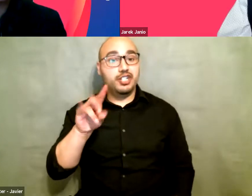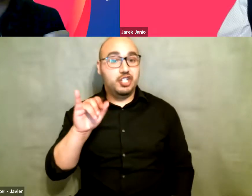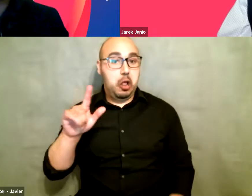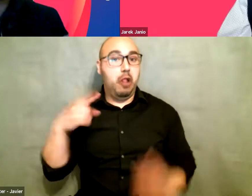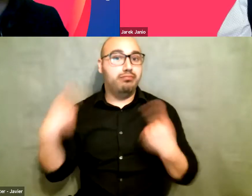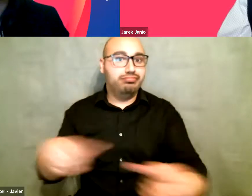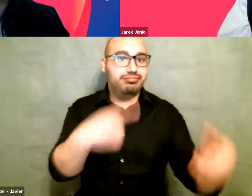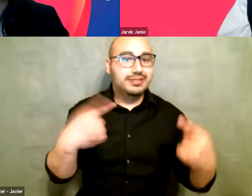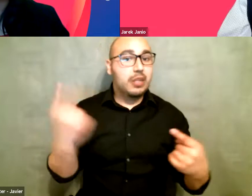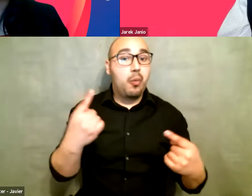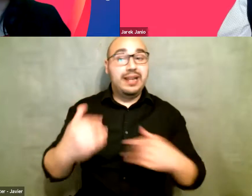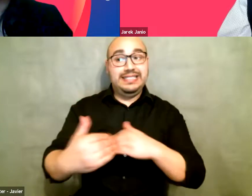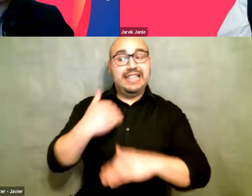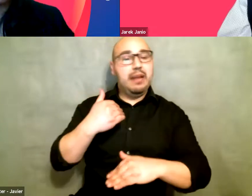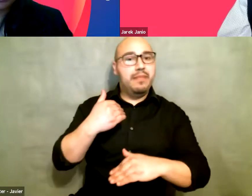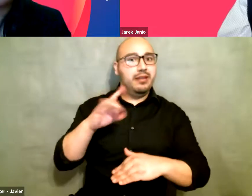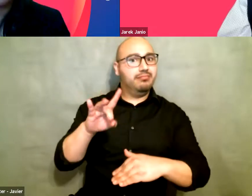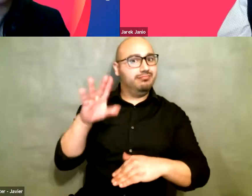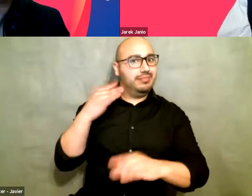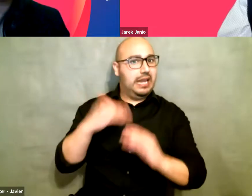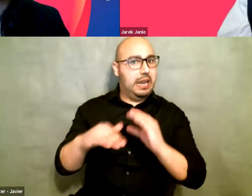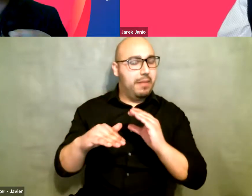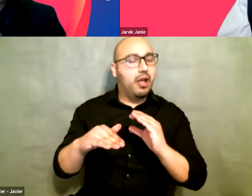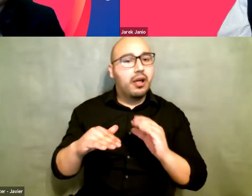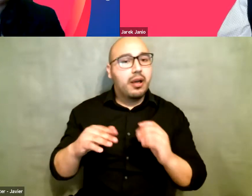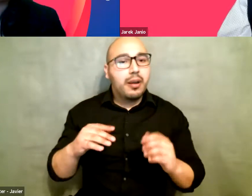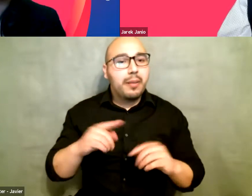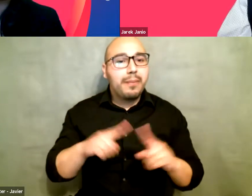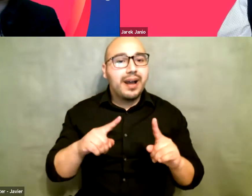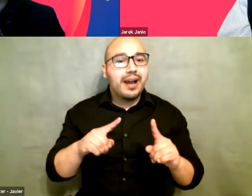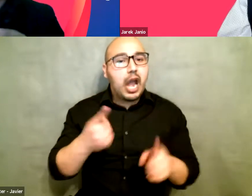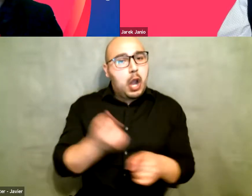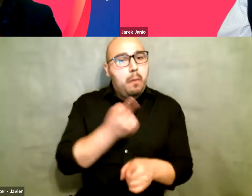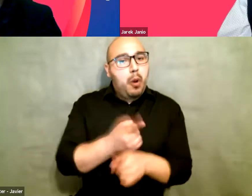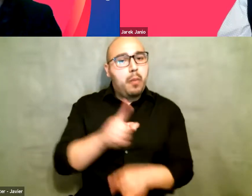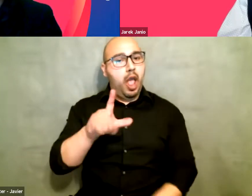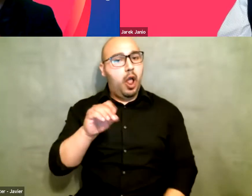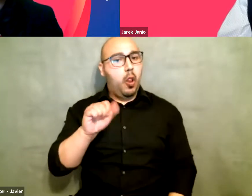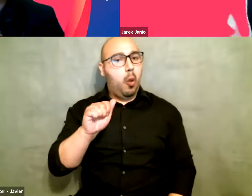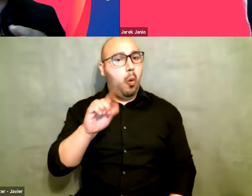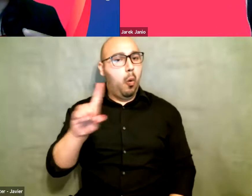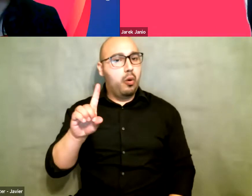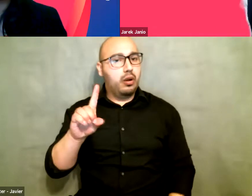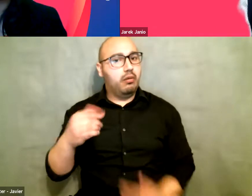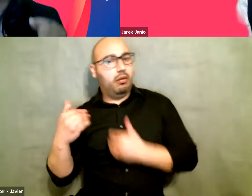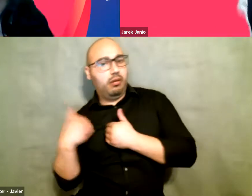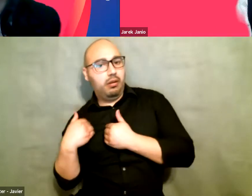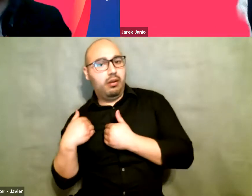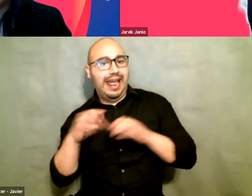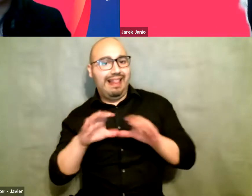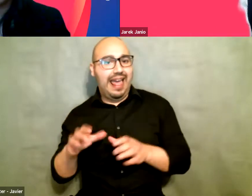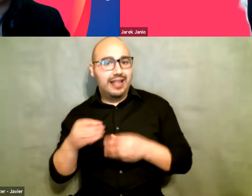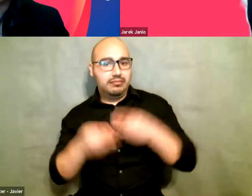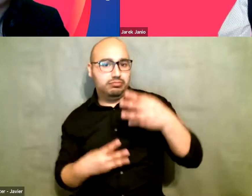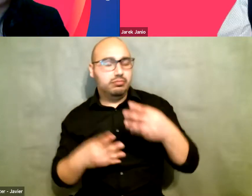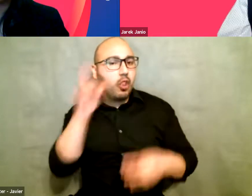what does an appropriate faculty load look like for a faculty member to be able to operate at the levels that we